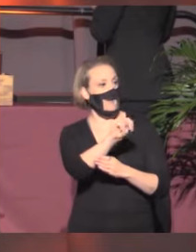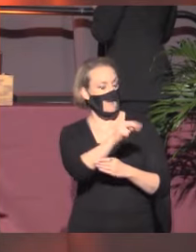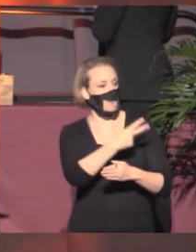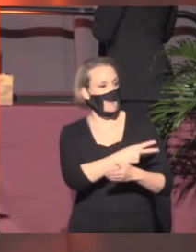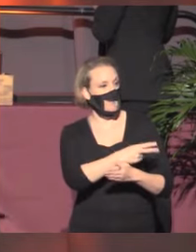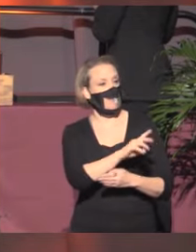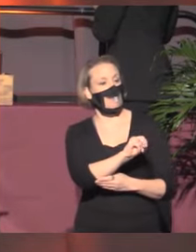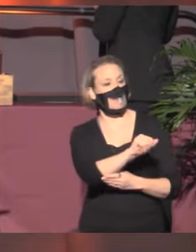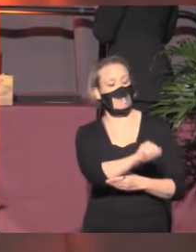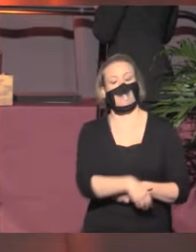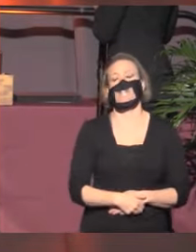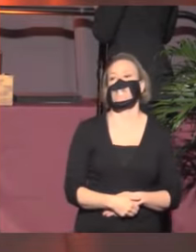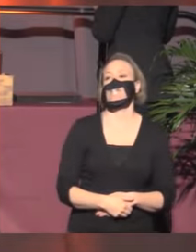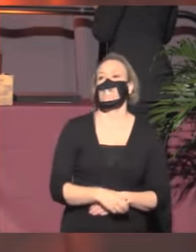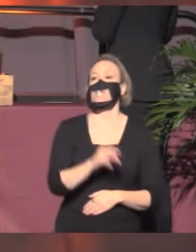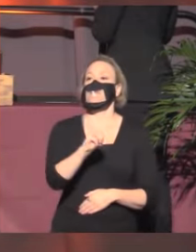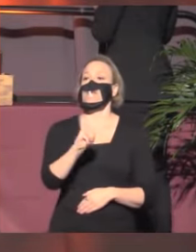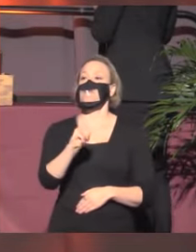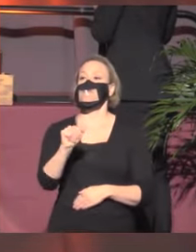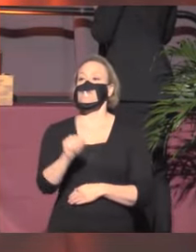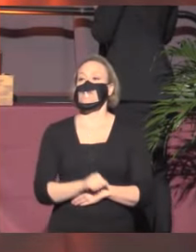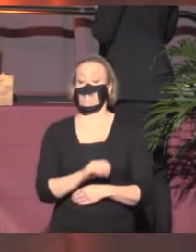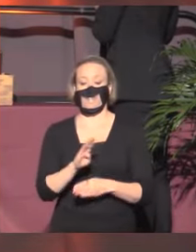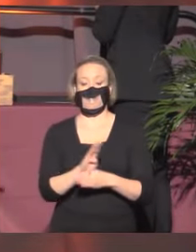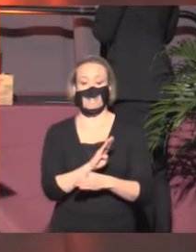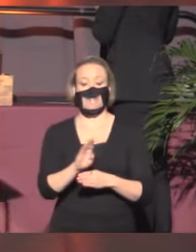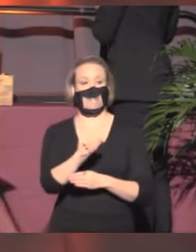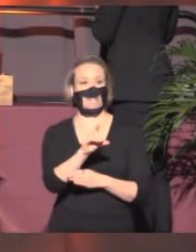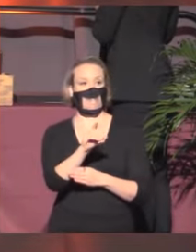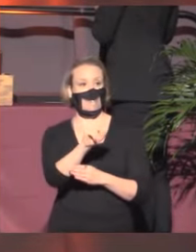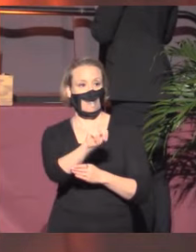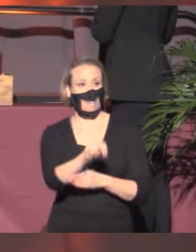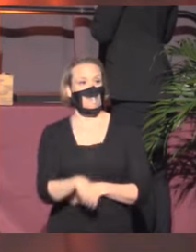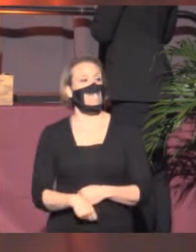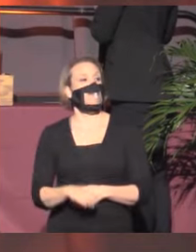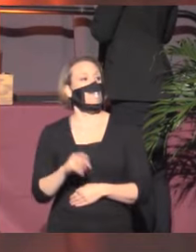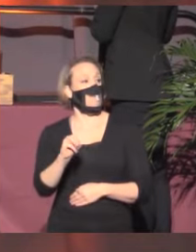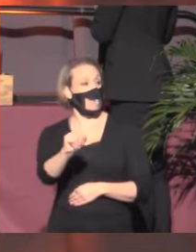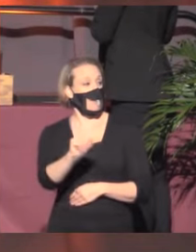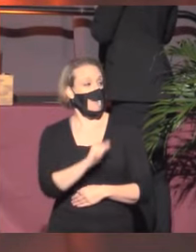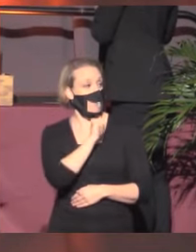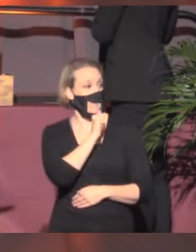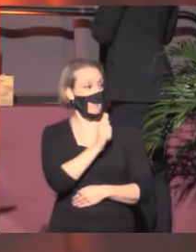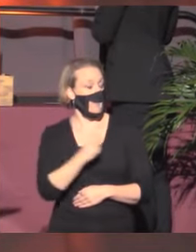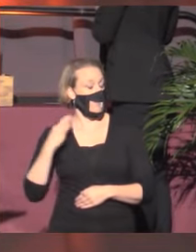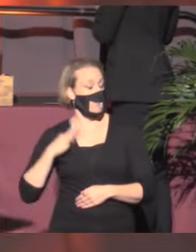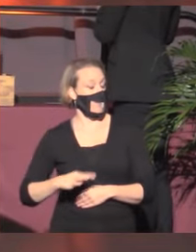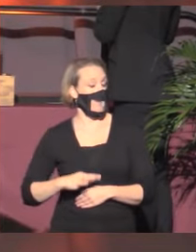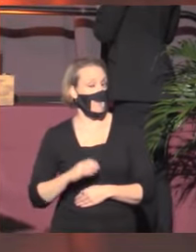Public Service, Master of Business Administration, Master of Nonprofit Management, Master of Science and